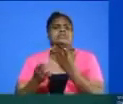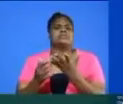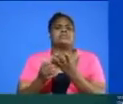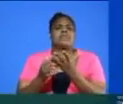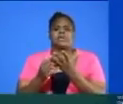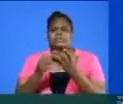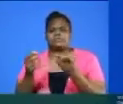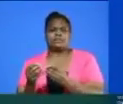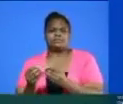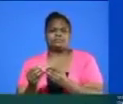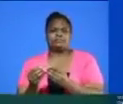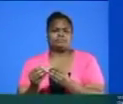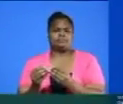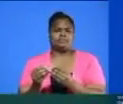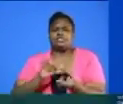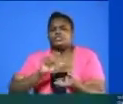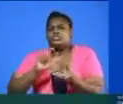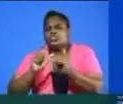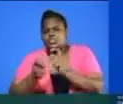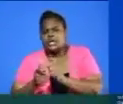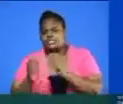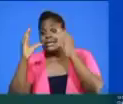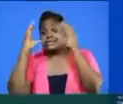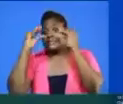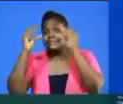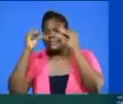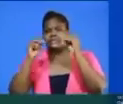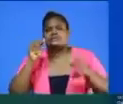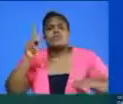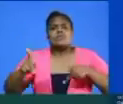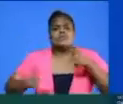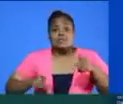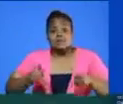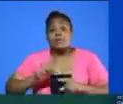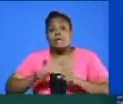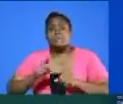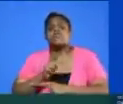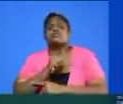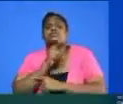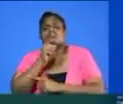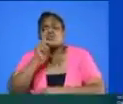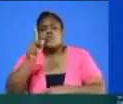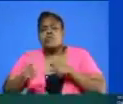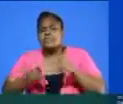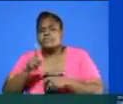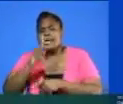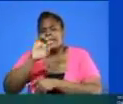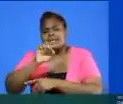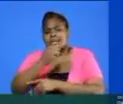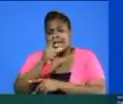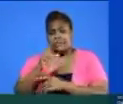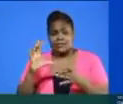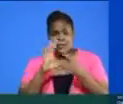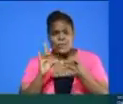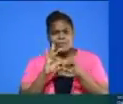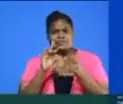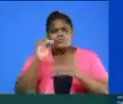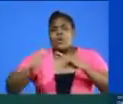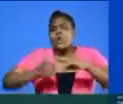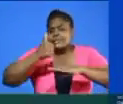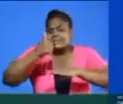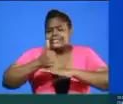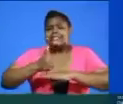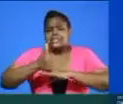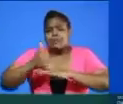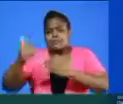has been replaced by the doctrine of mankind. But there shall be a remnant people, an Elijah message, that will build back the old waste